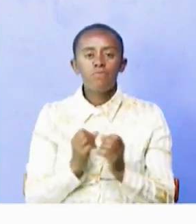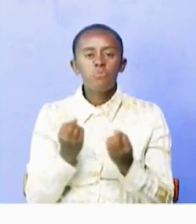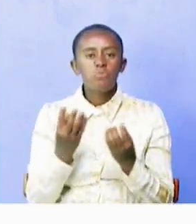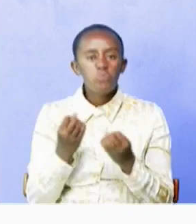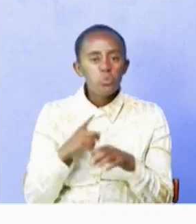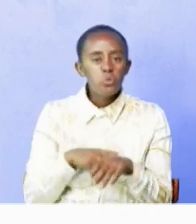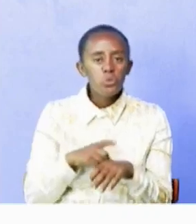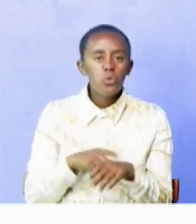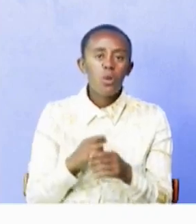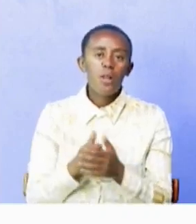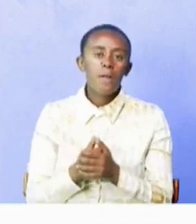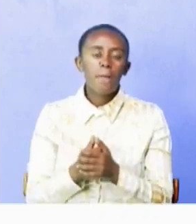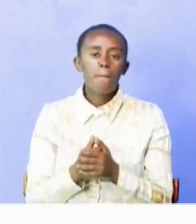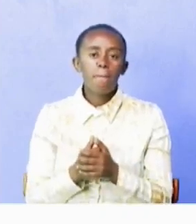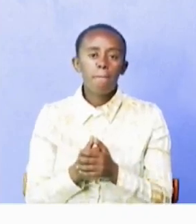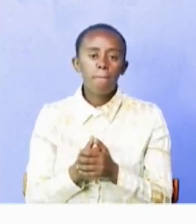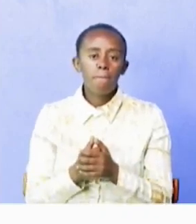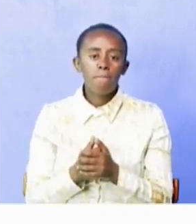are